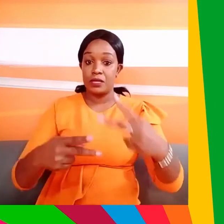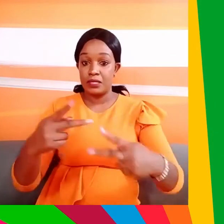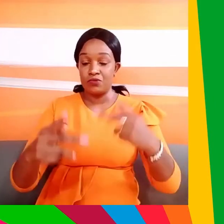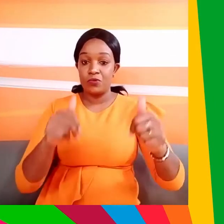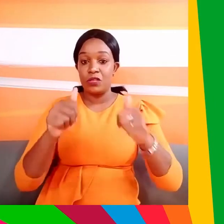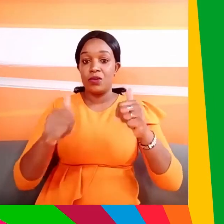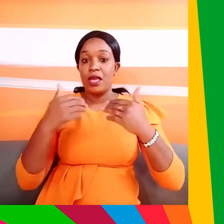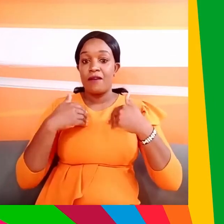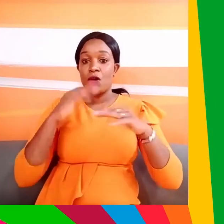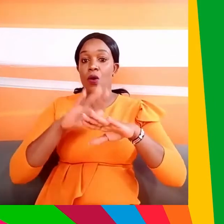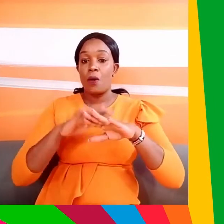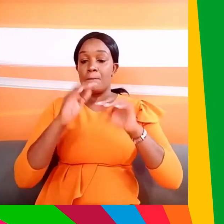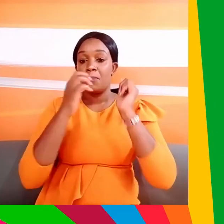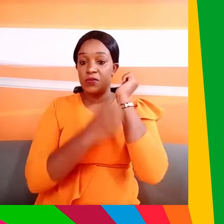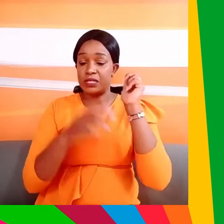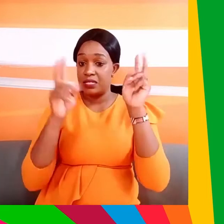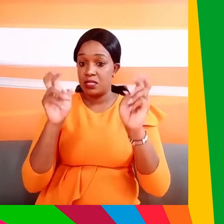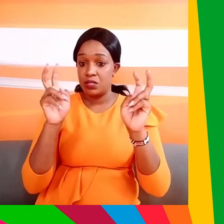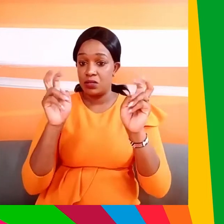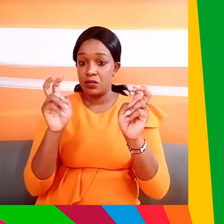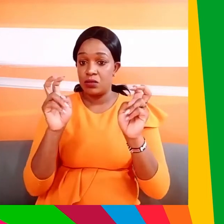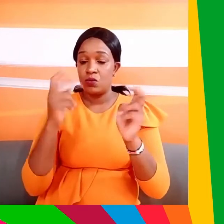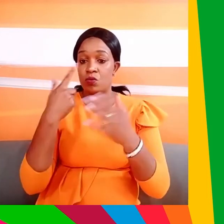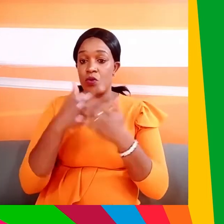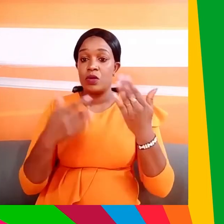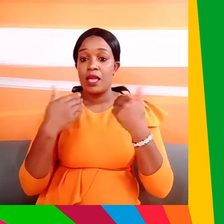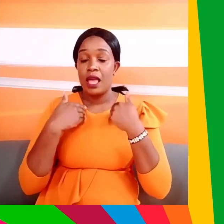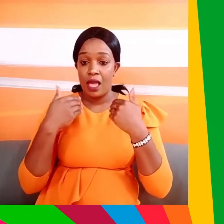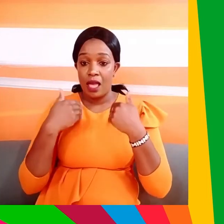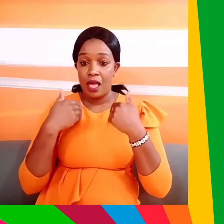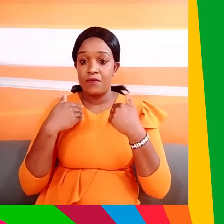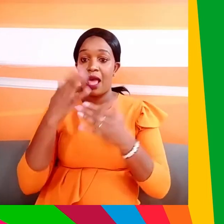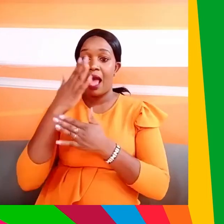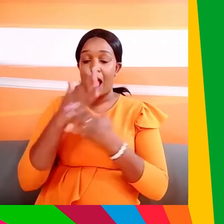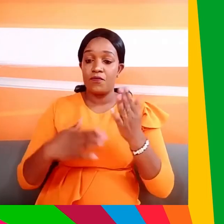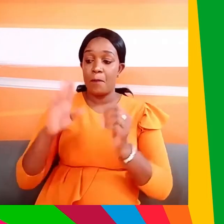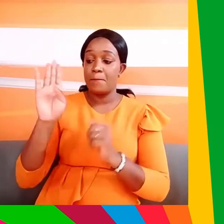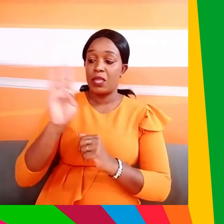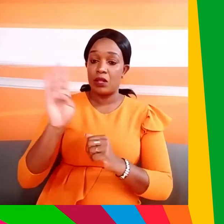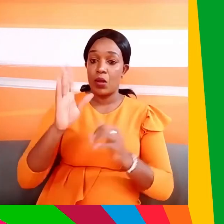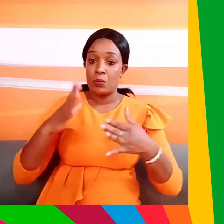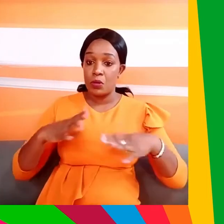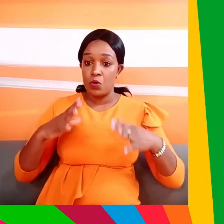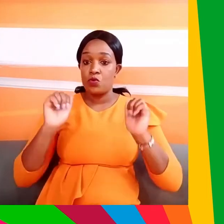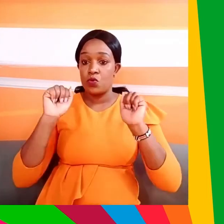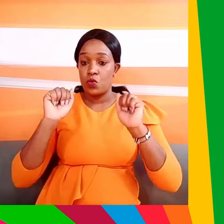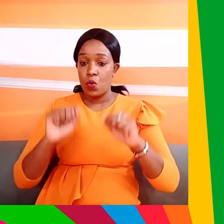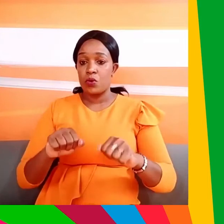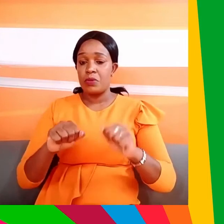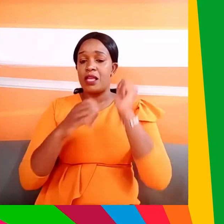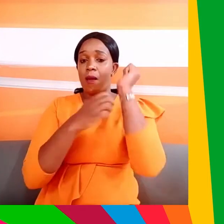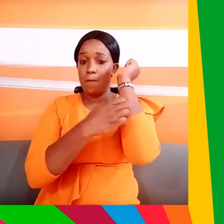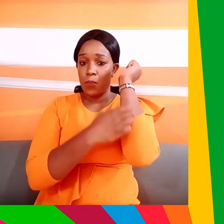But, mm-hmm. you know, our estimate at Oxfam is that up to 500 million more people could be pushed into extreme poverty as a